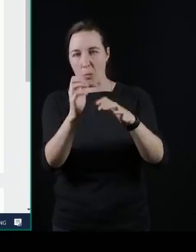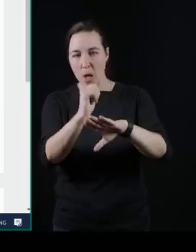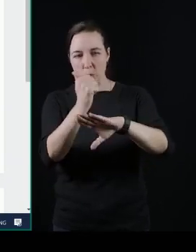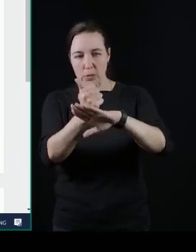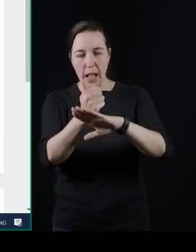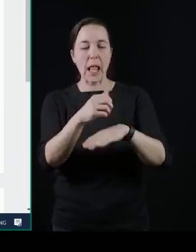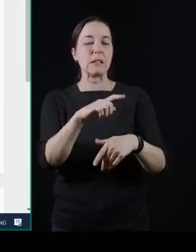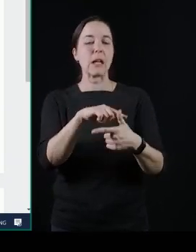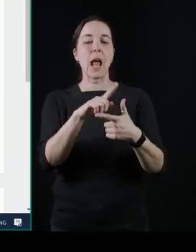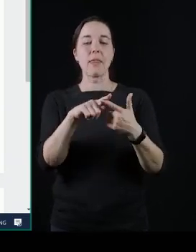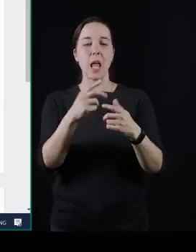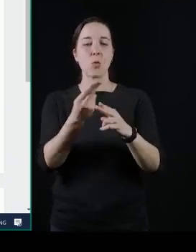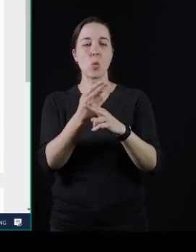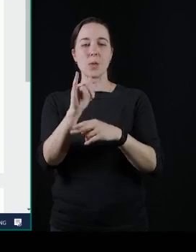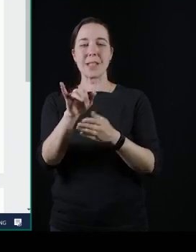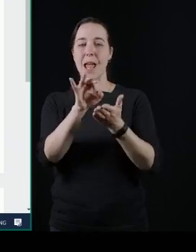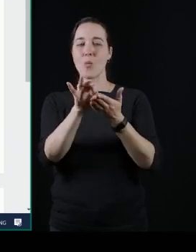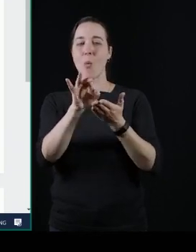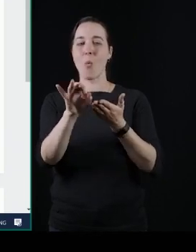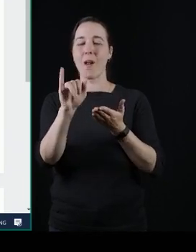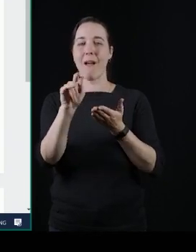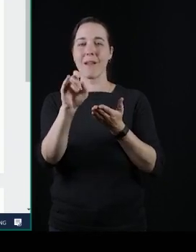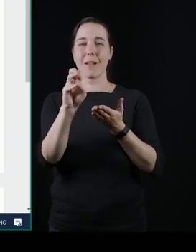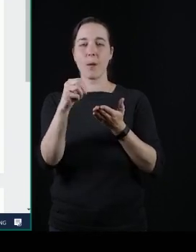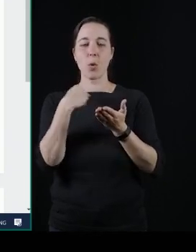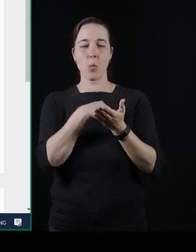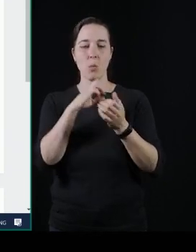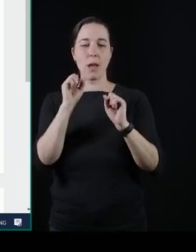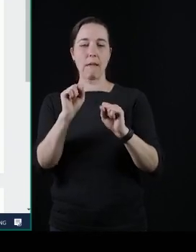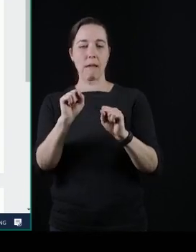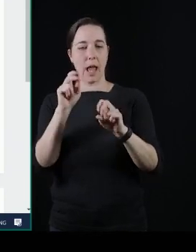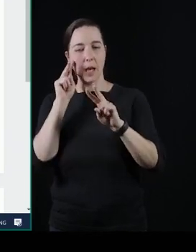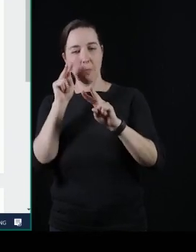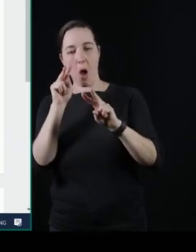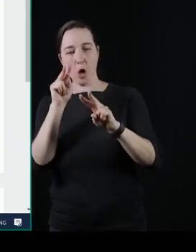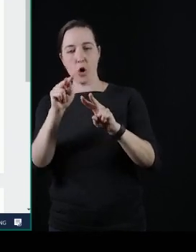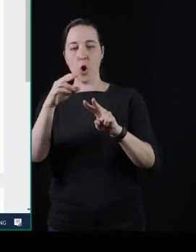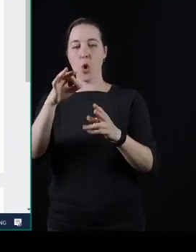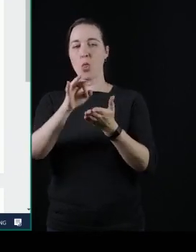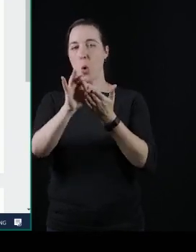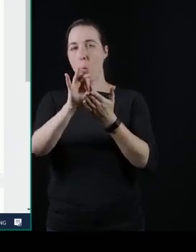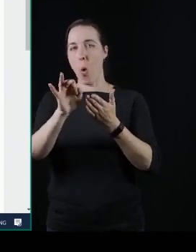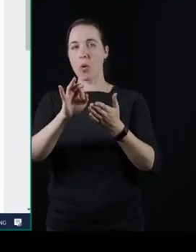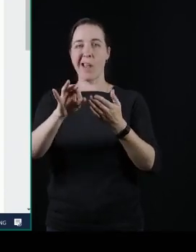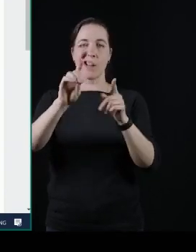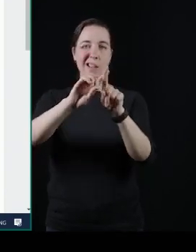want to select. And then we can use the quota item so we can manage our game server